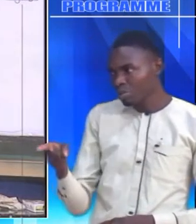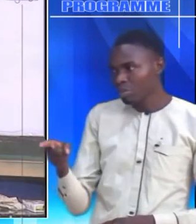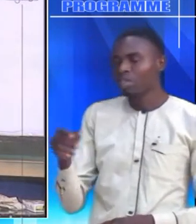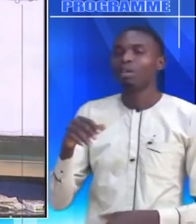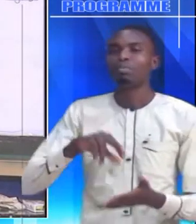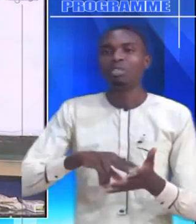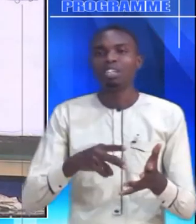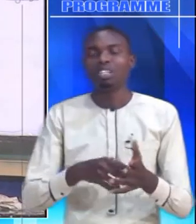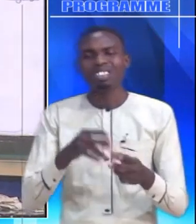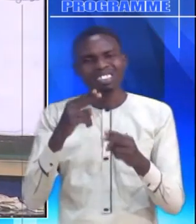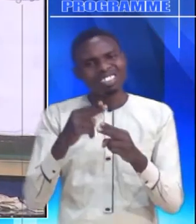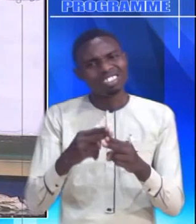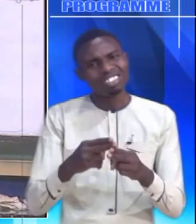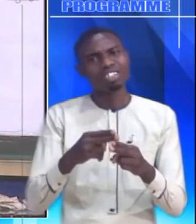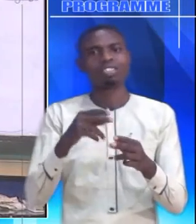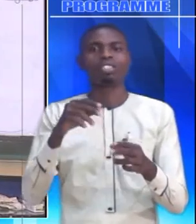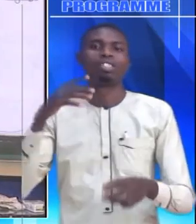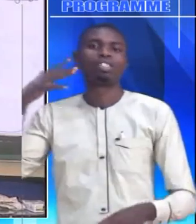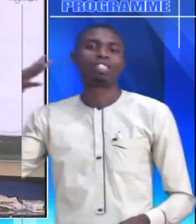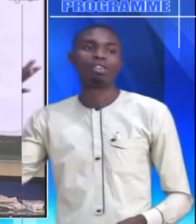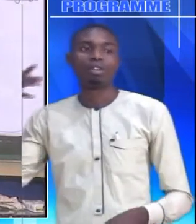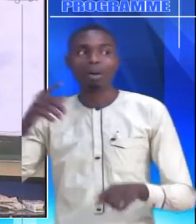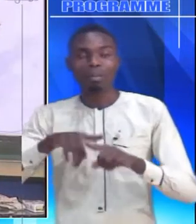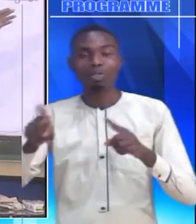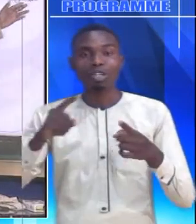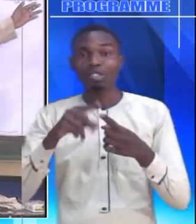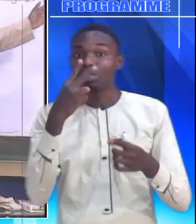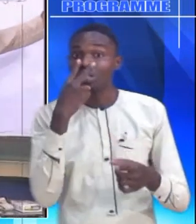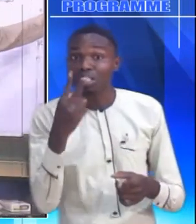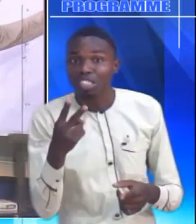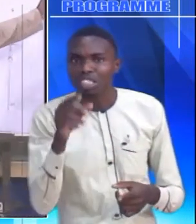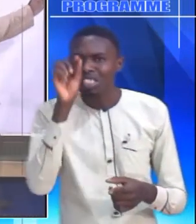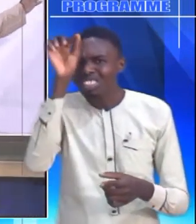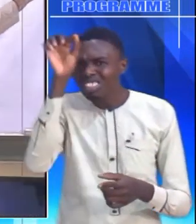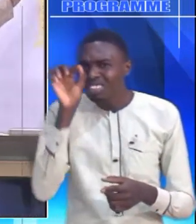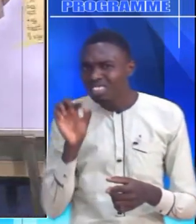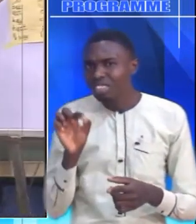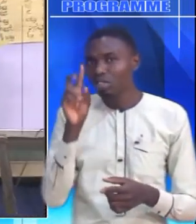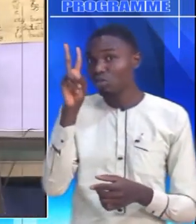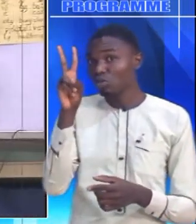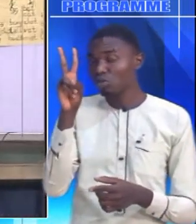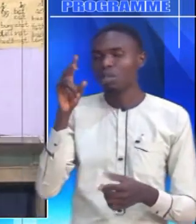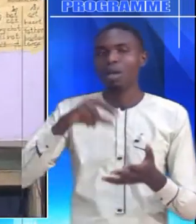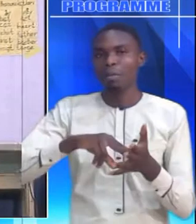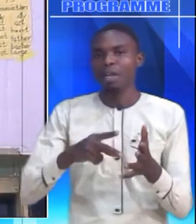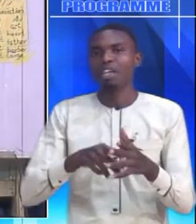is indicating a long sound. As you can see from this, what I put